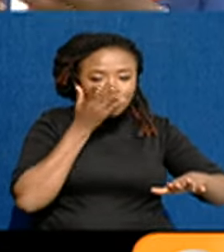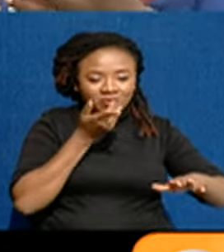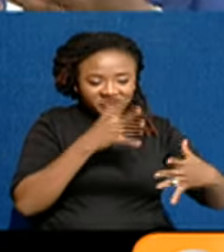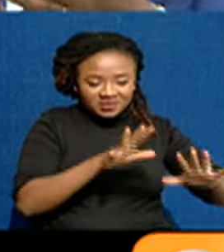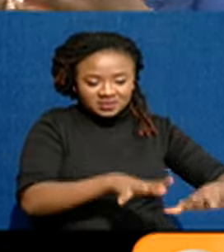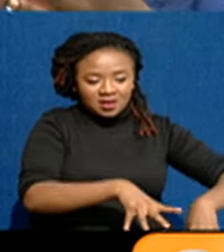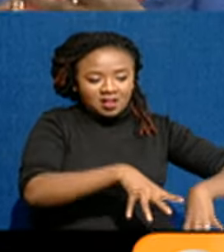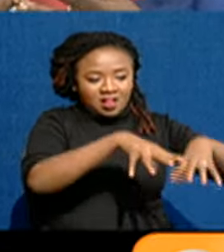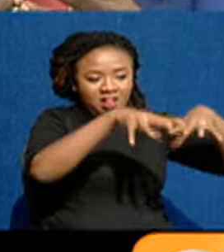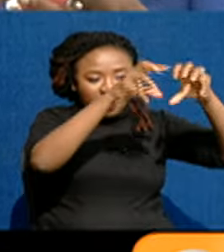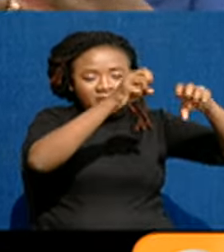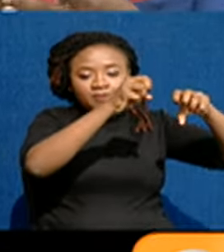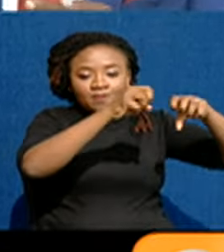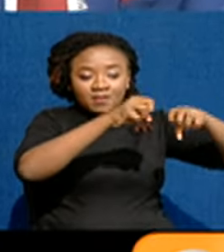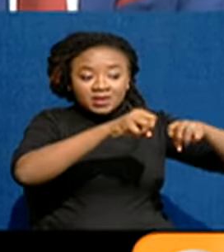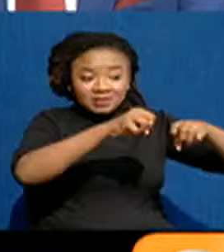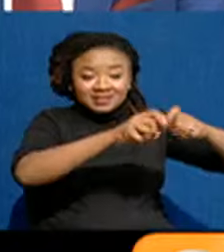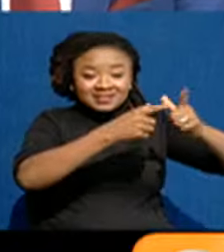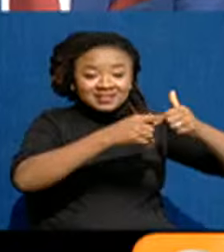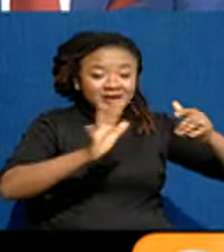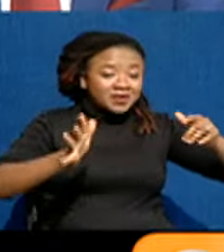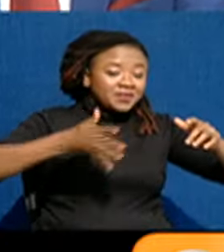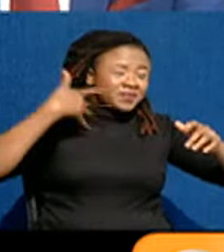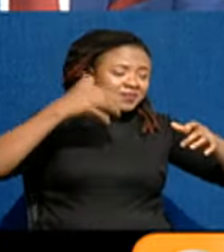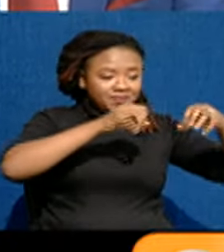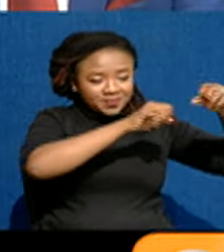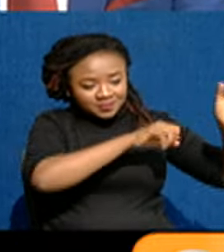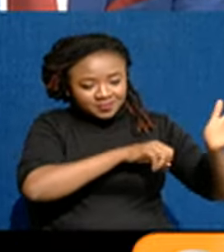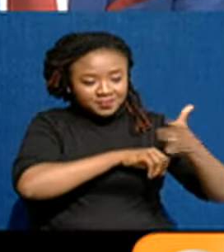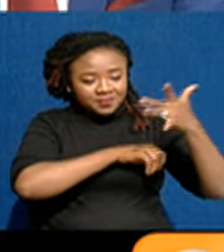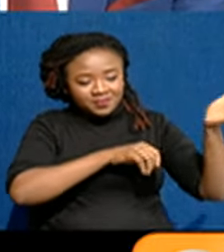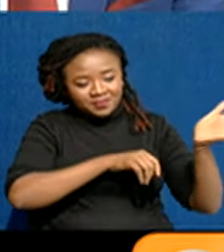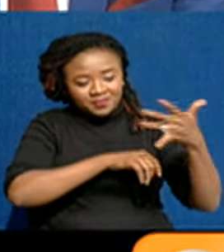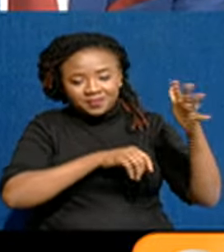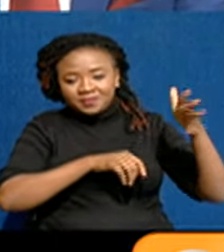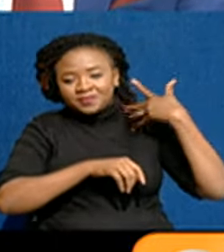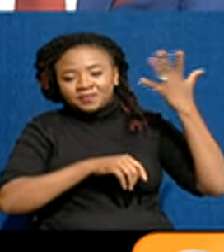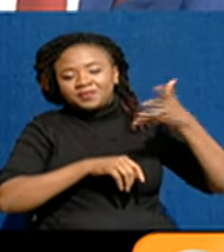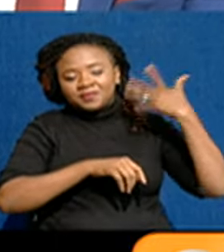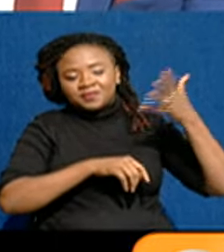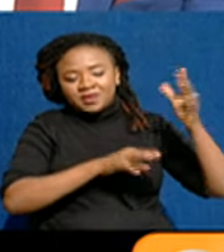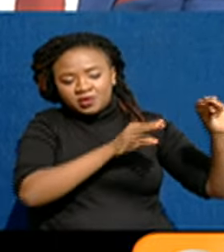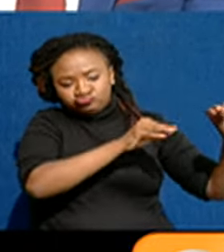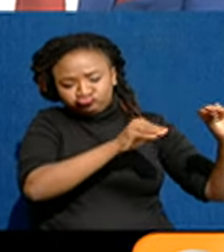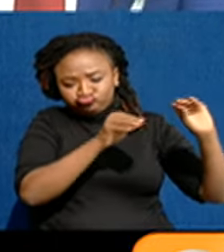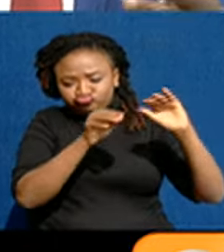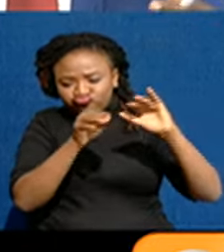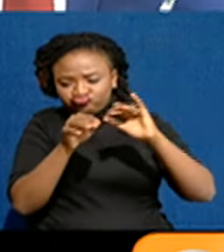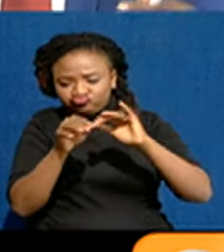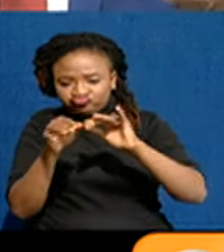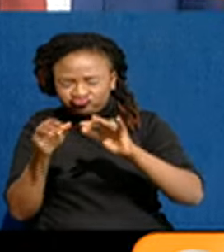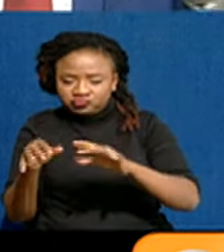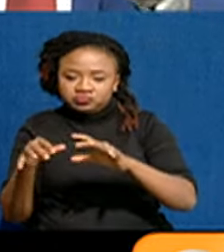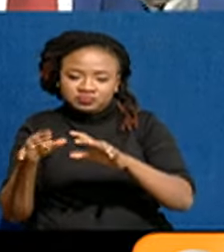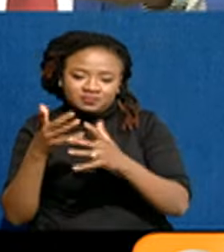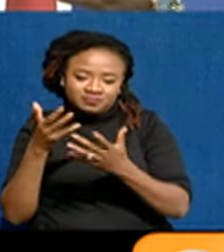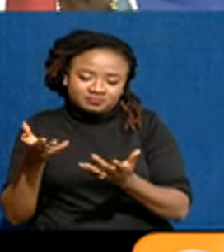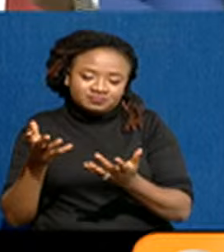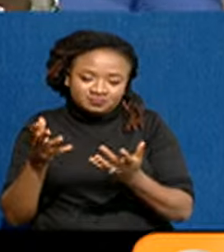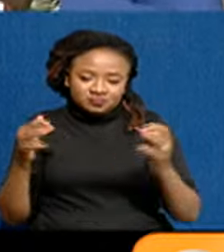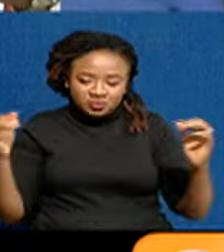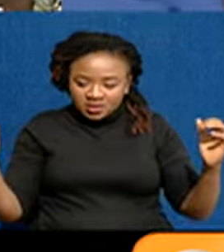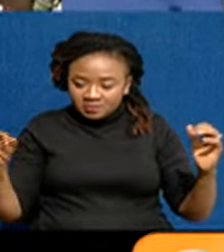wind that pushes that to onshore, then this is what we are currently seeing. So from Atlantic Ocean and Indian Ocean, they are pushing one